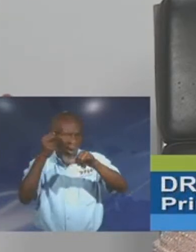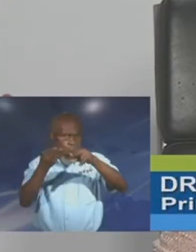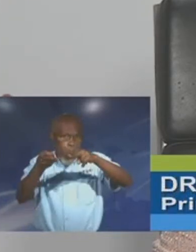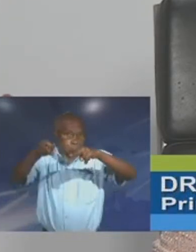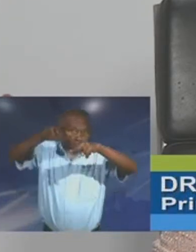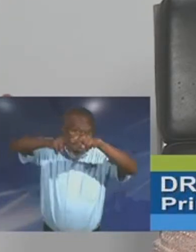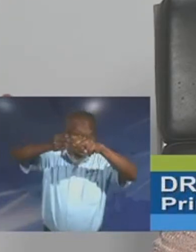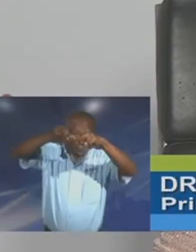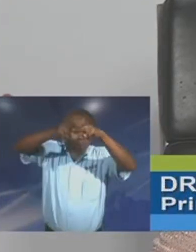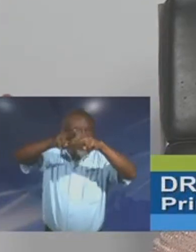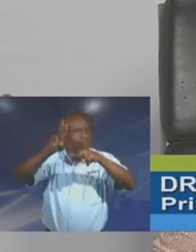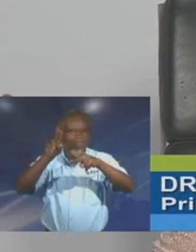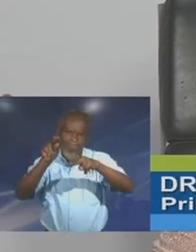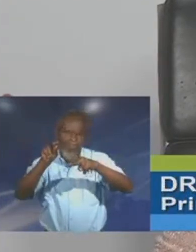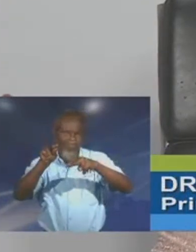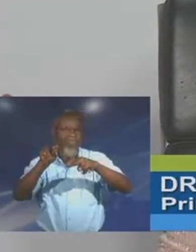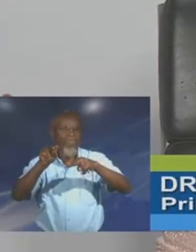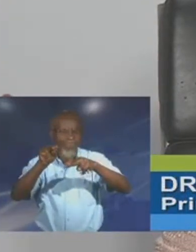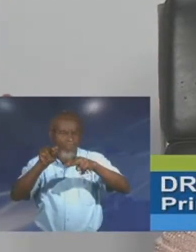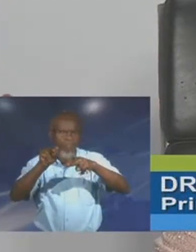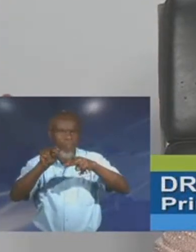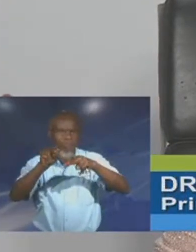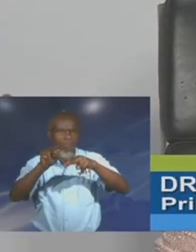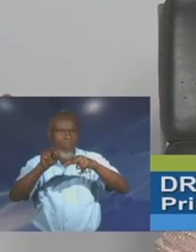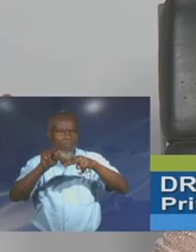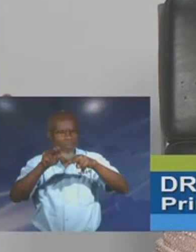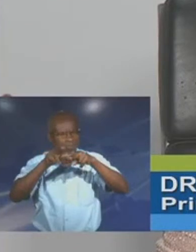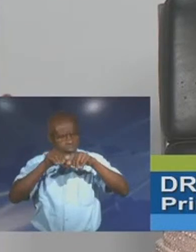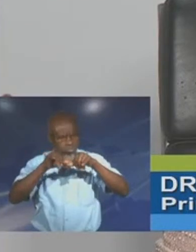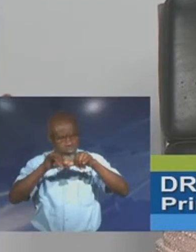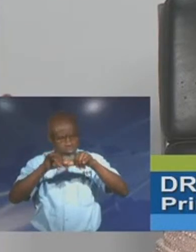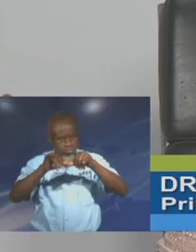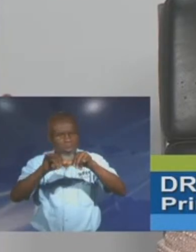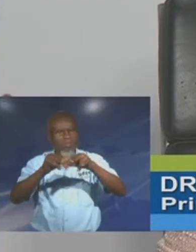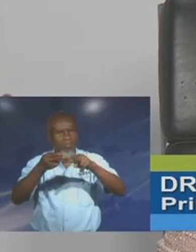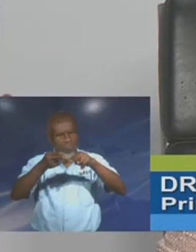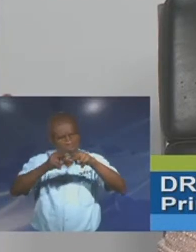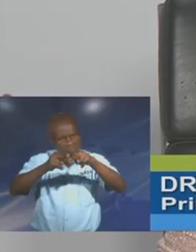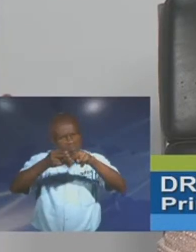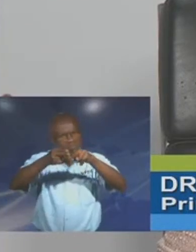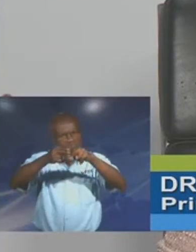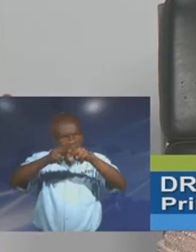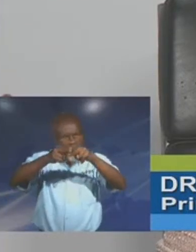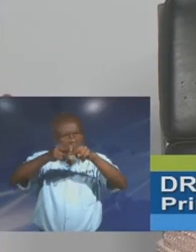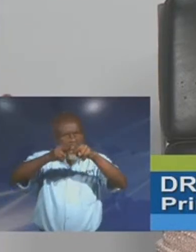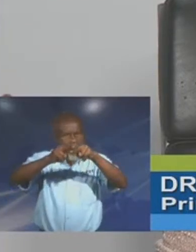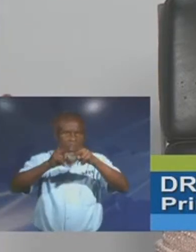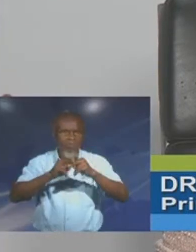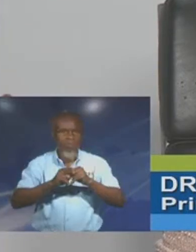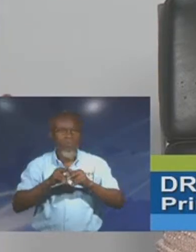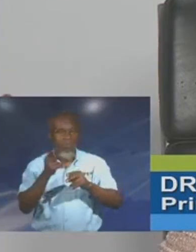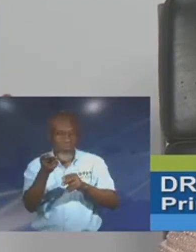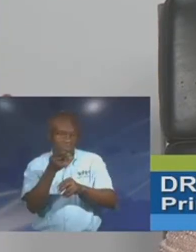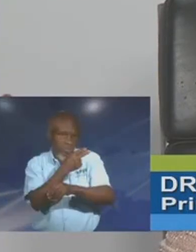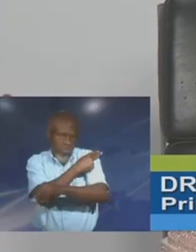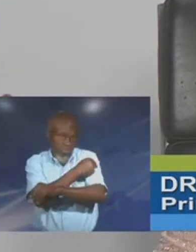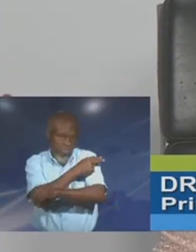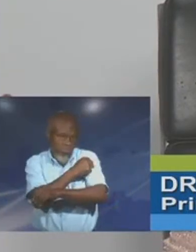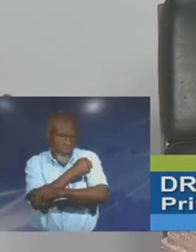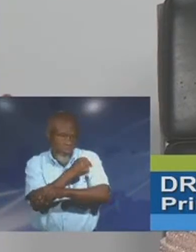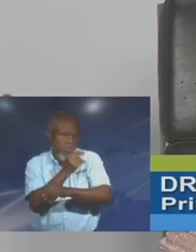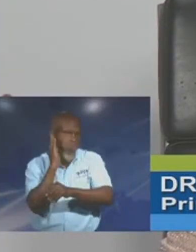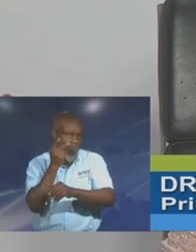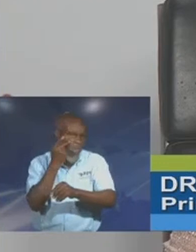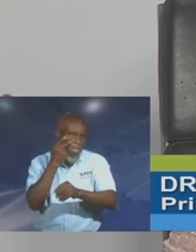significant increase on a daily basis. But in terms of where we expect to go, of course, the hospitalizations will mirror